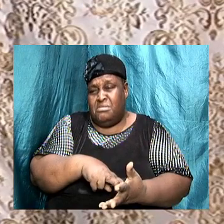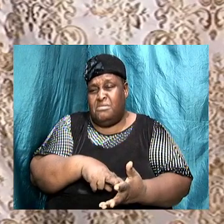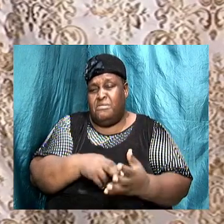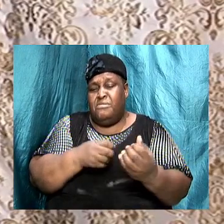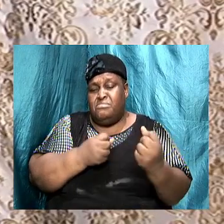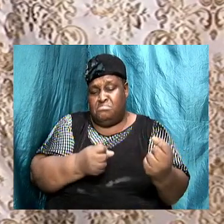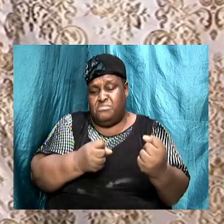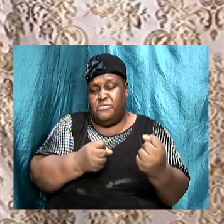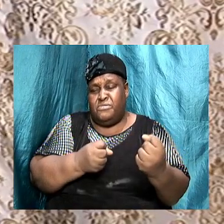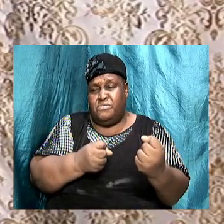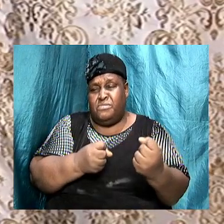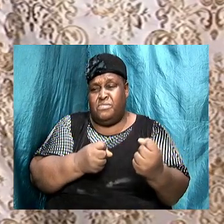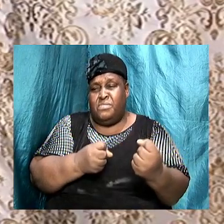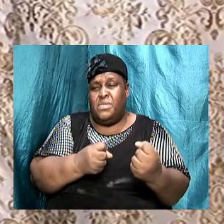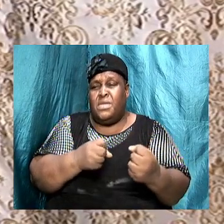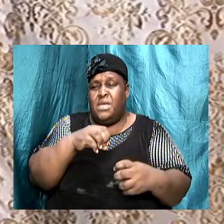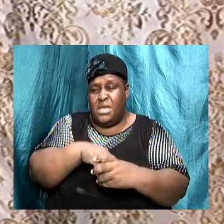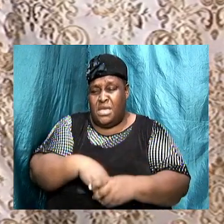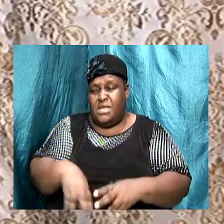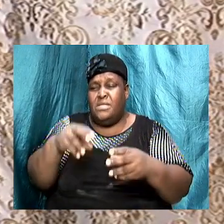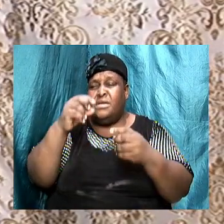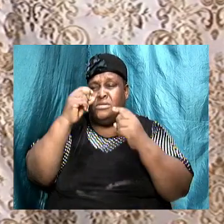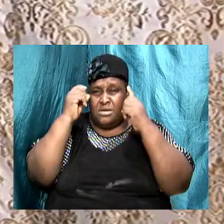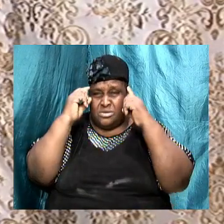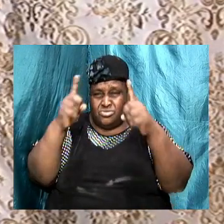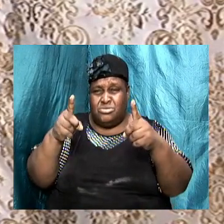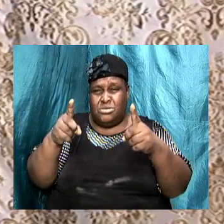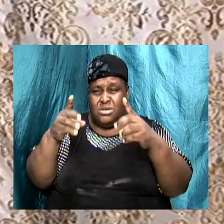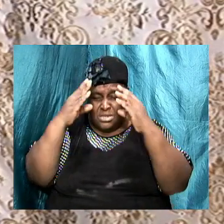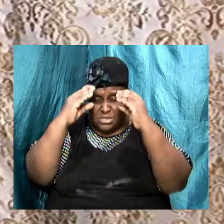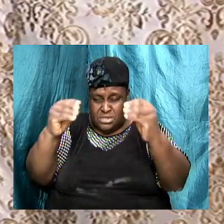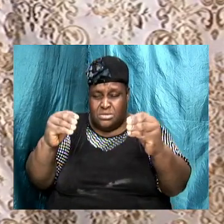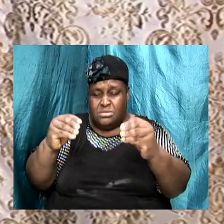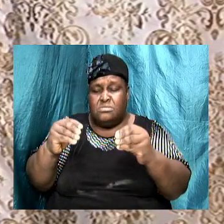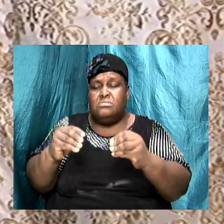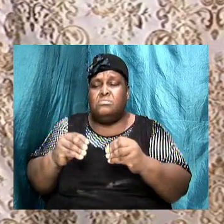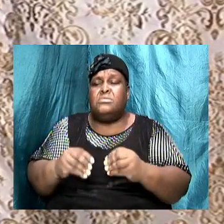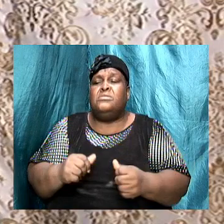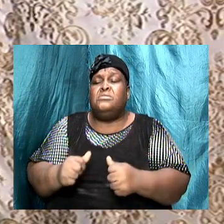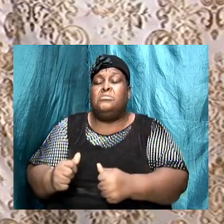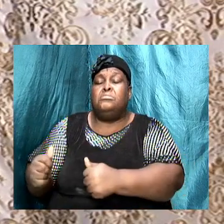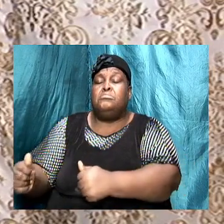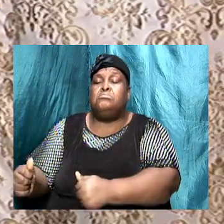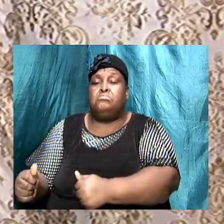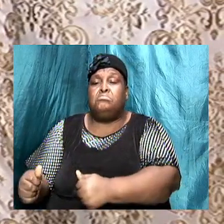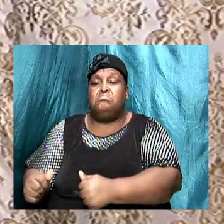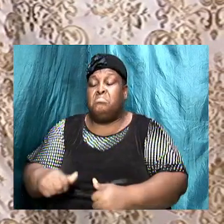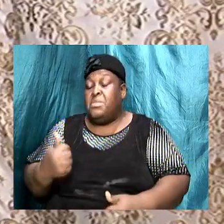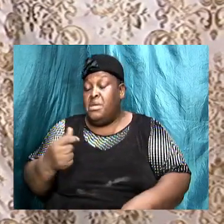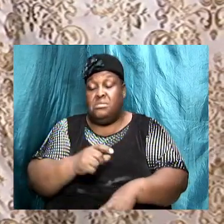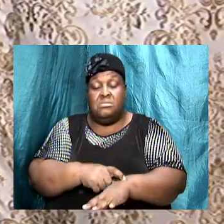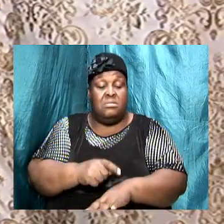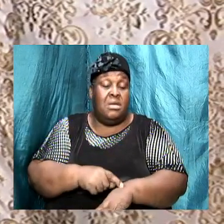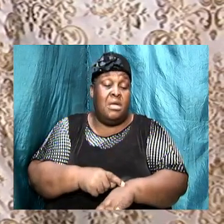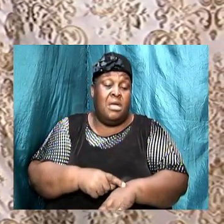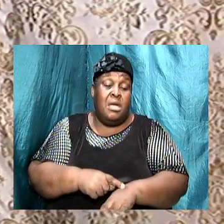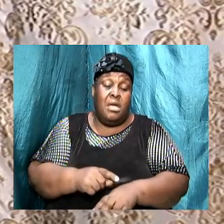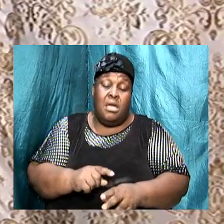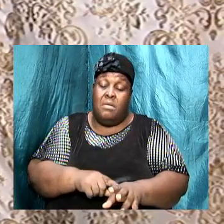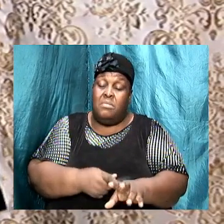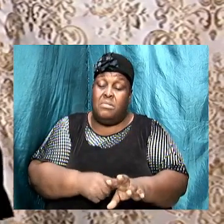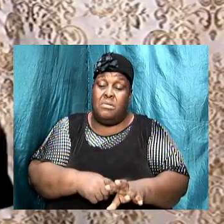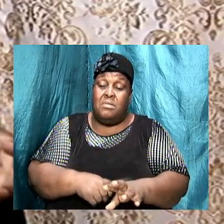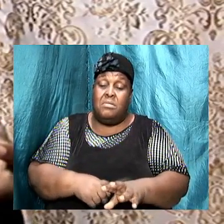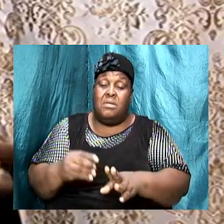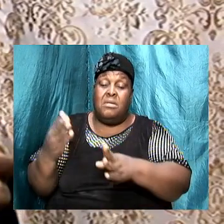in this doctrine, in the teachings of the apostle. Because anytime we begin to